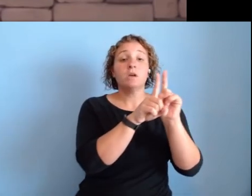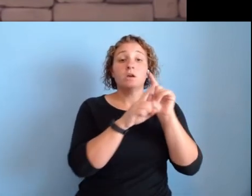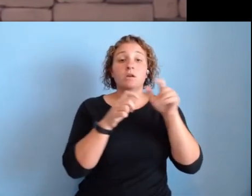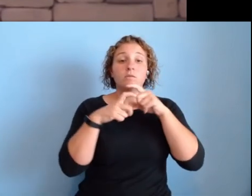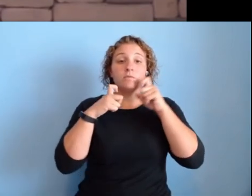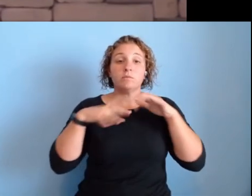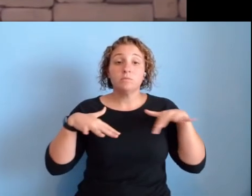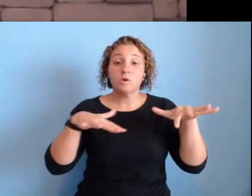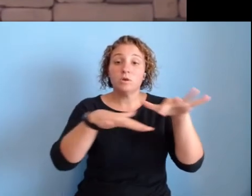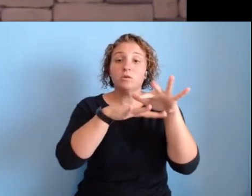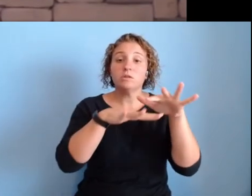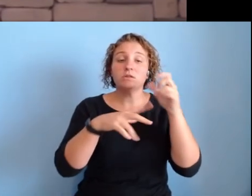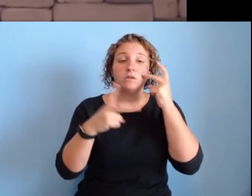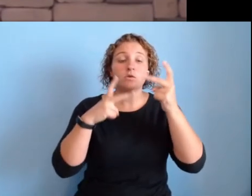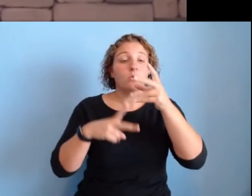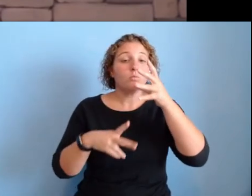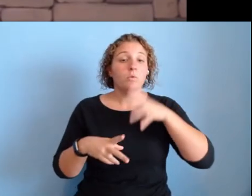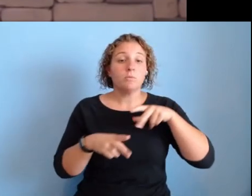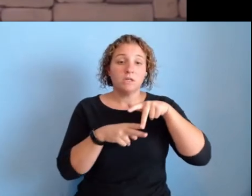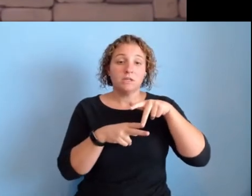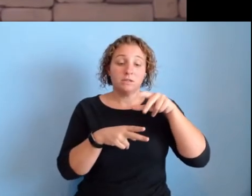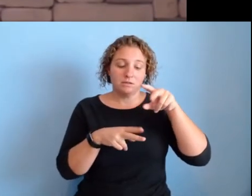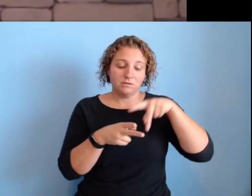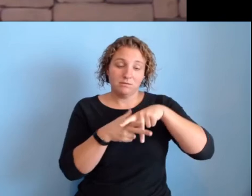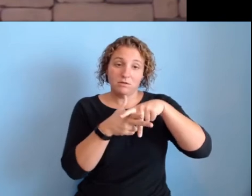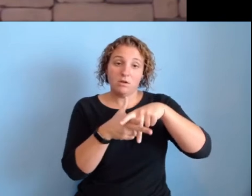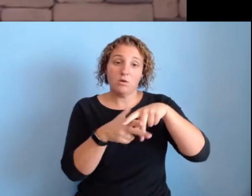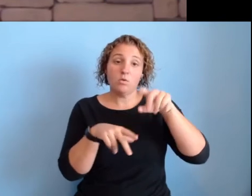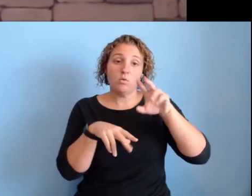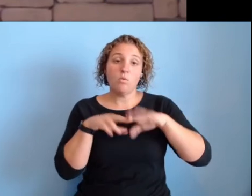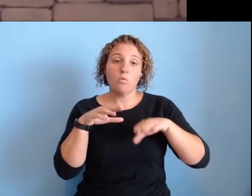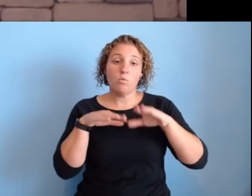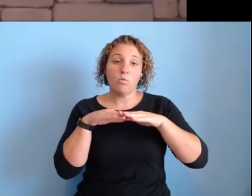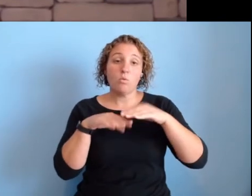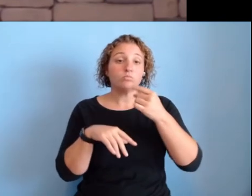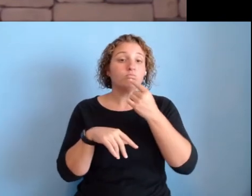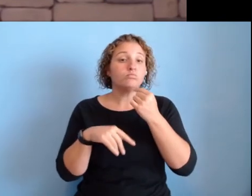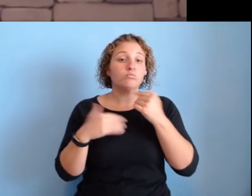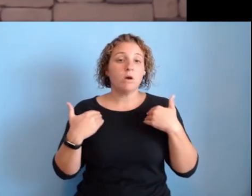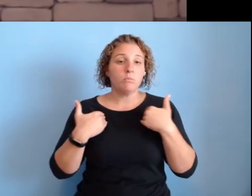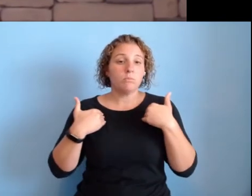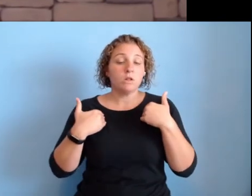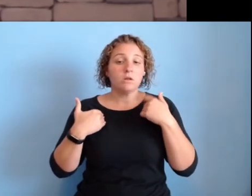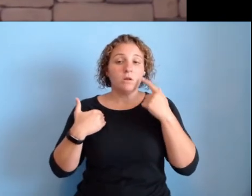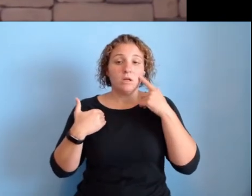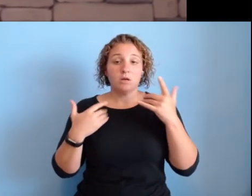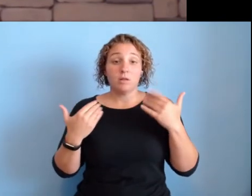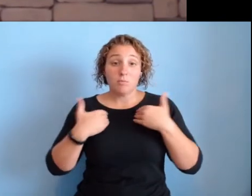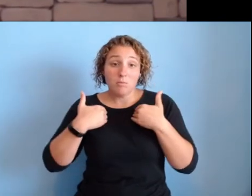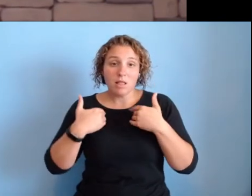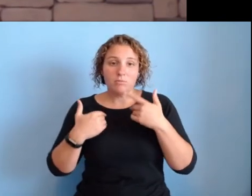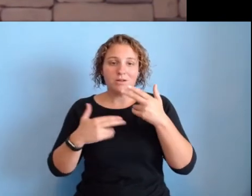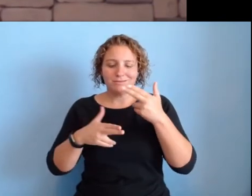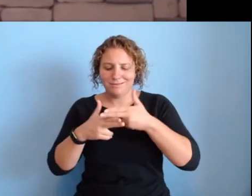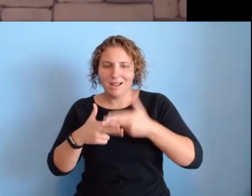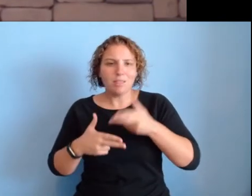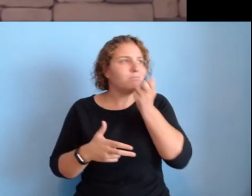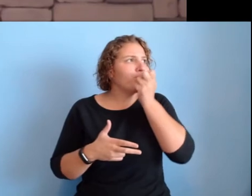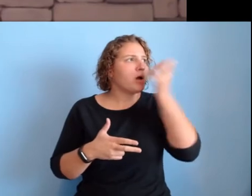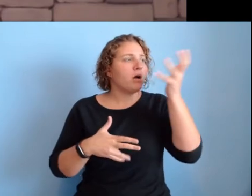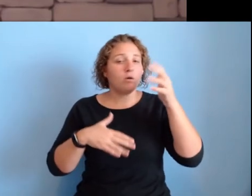upon a scarlet-covered beast full of names of blasphemy, that is, the beast was full of names of blasphemy, having seven